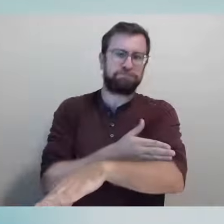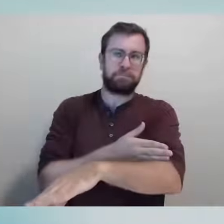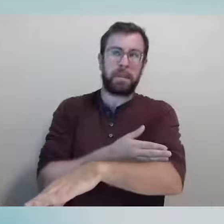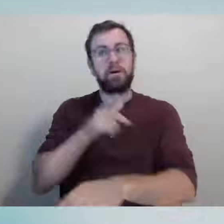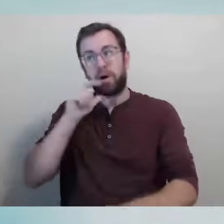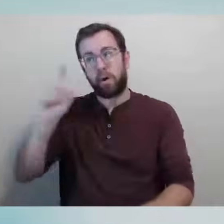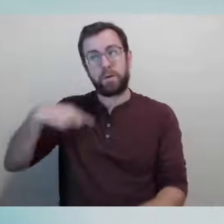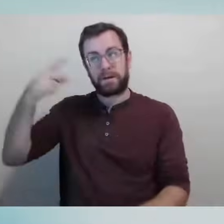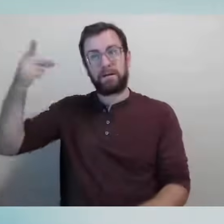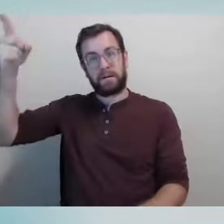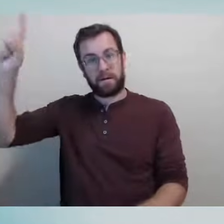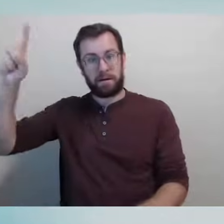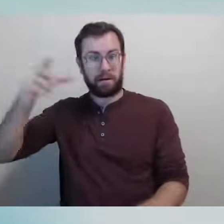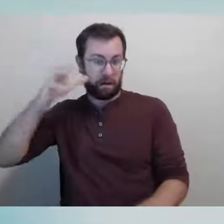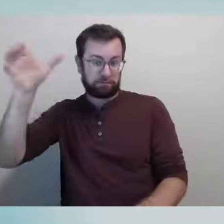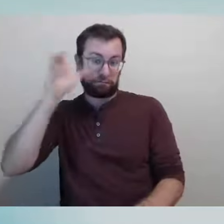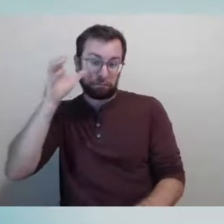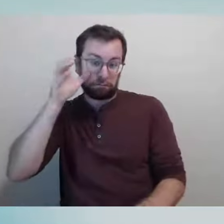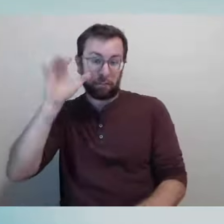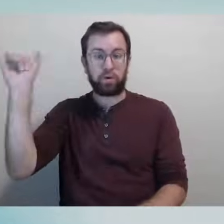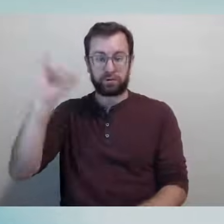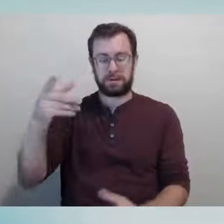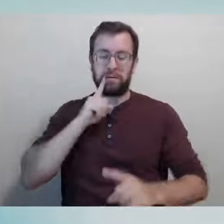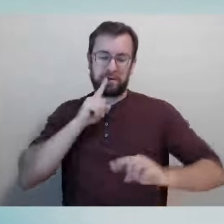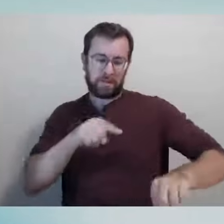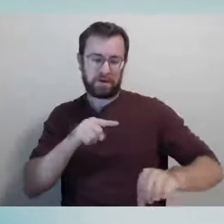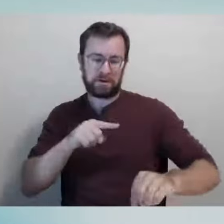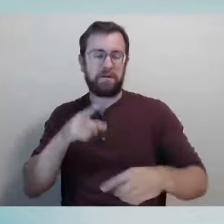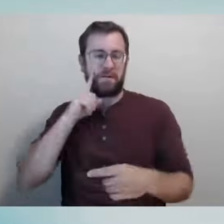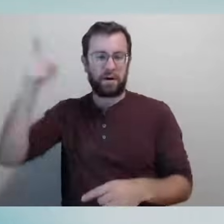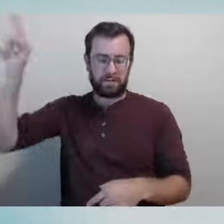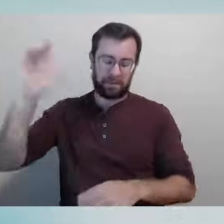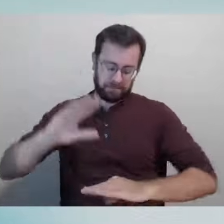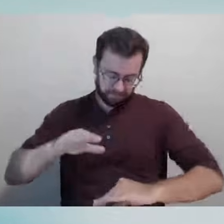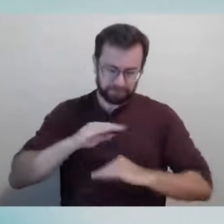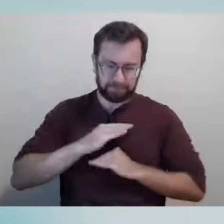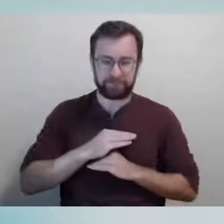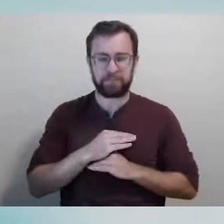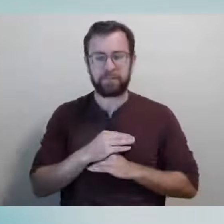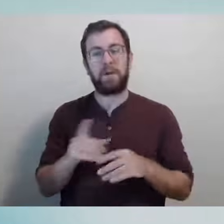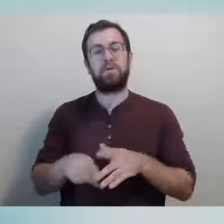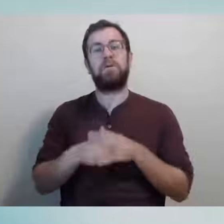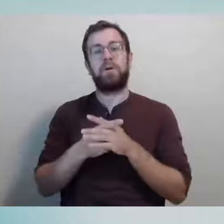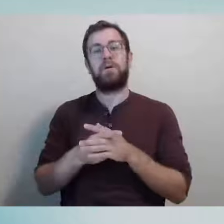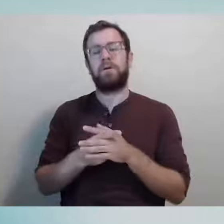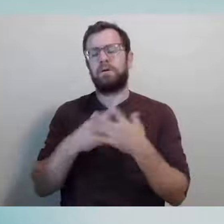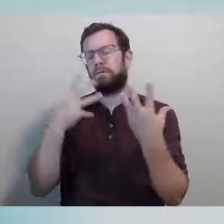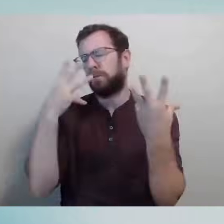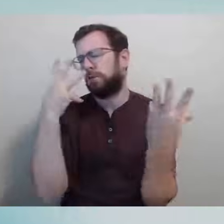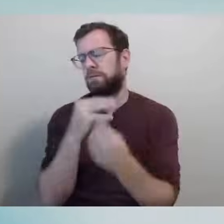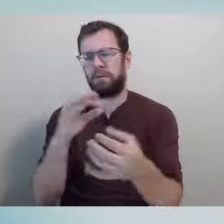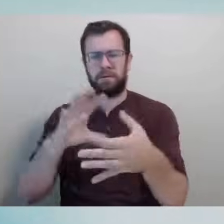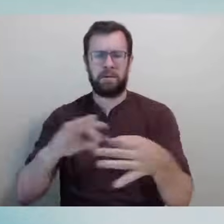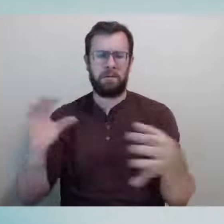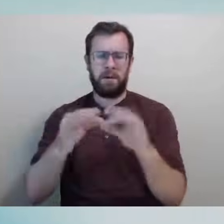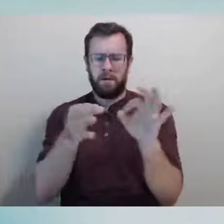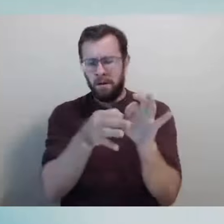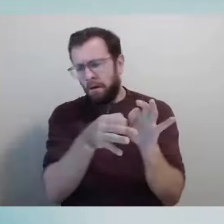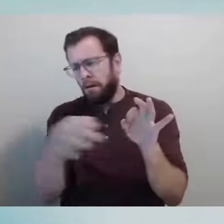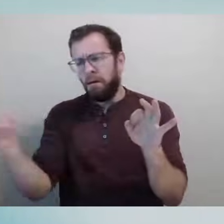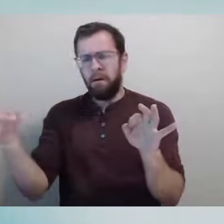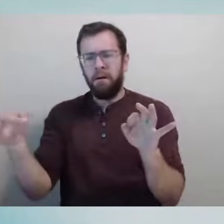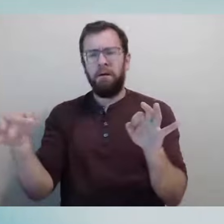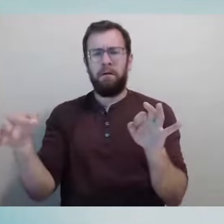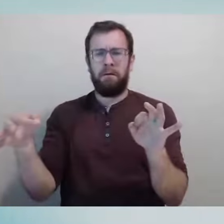will respond in a manner pleasing to Him. I want to begin by sharing with you a very beautiful statement of Umar ibn